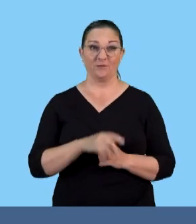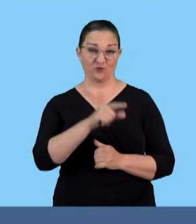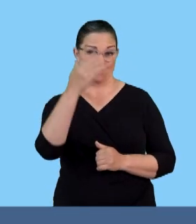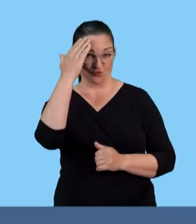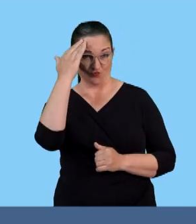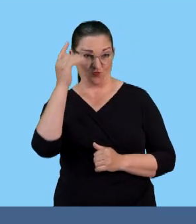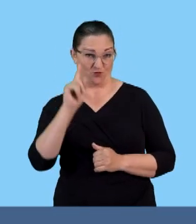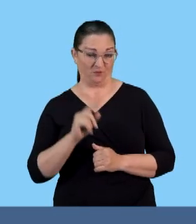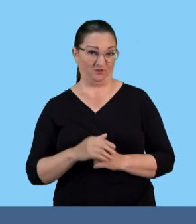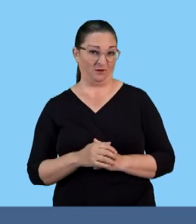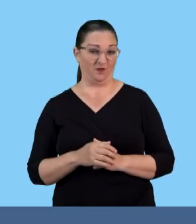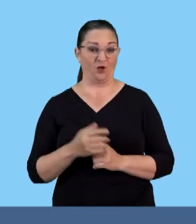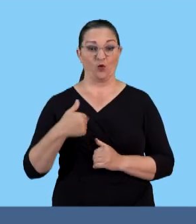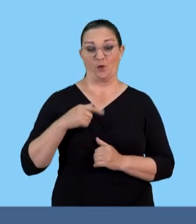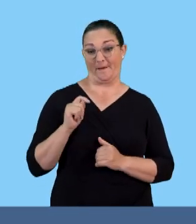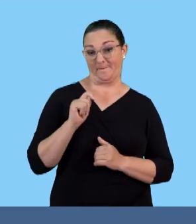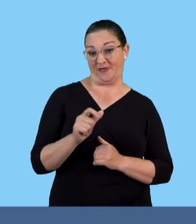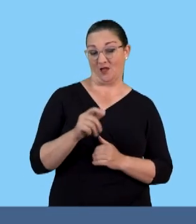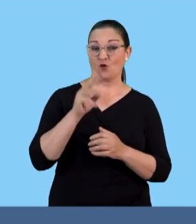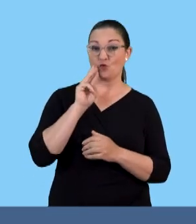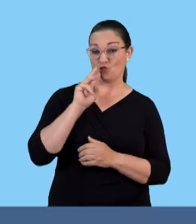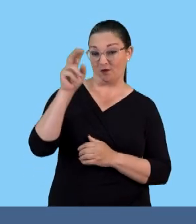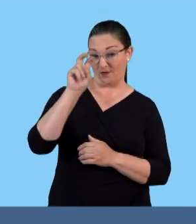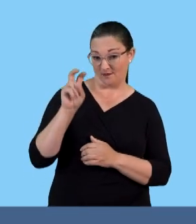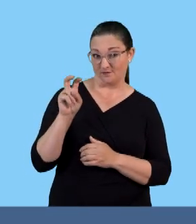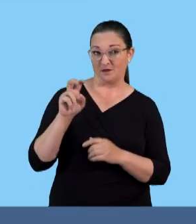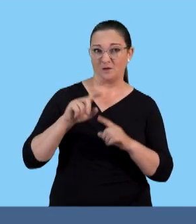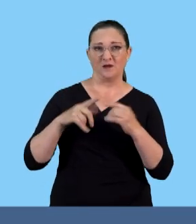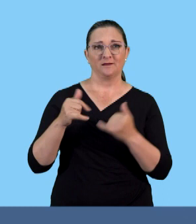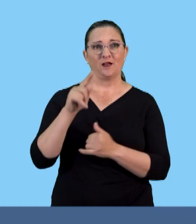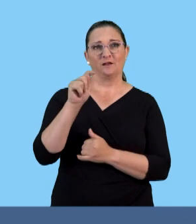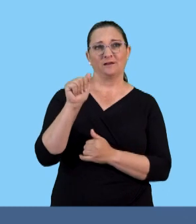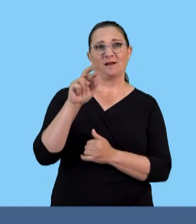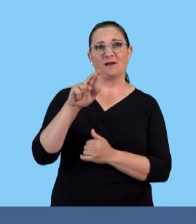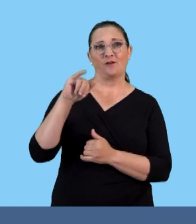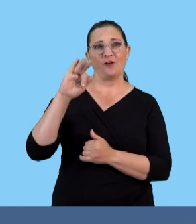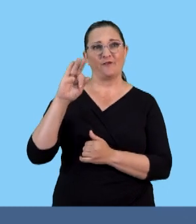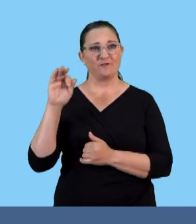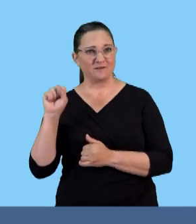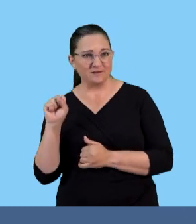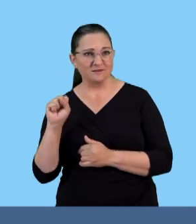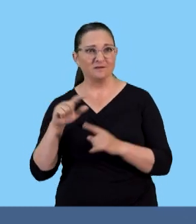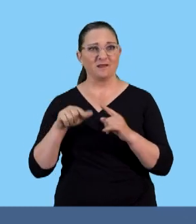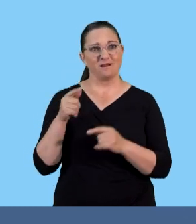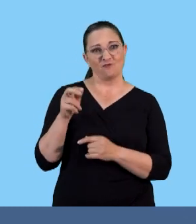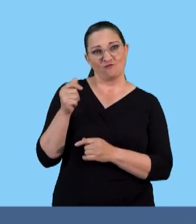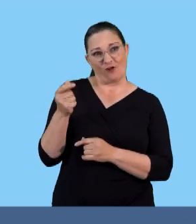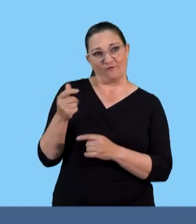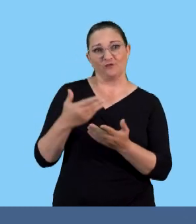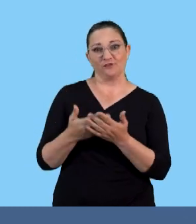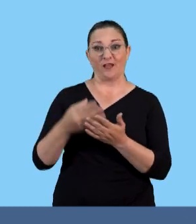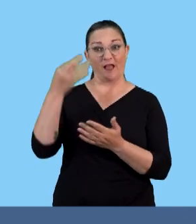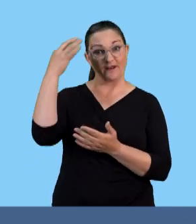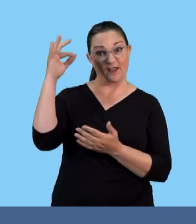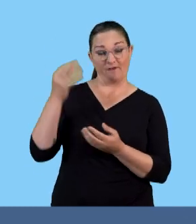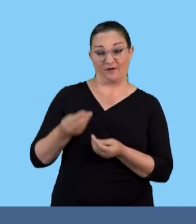Did you know that when we pay our water and electricity bills, the tariff serves as a revenue that provides the